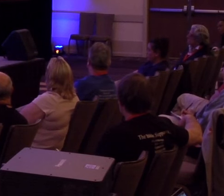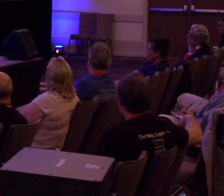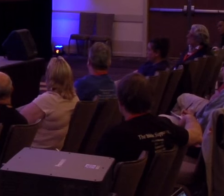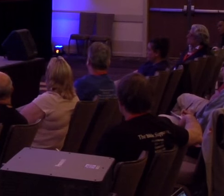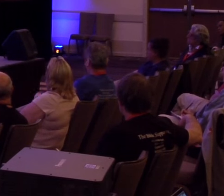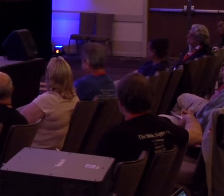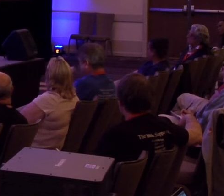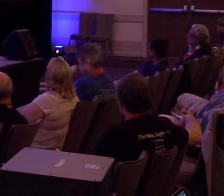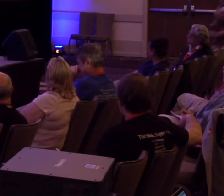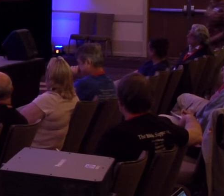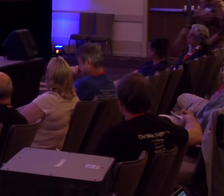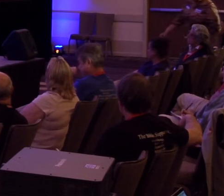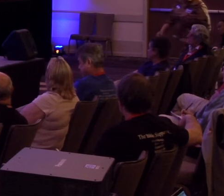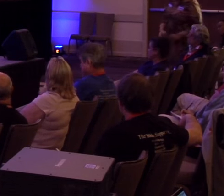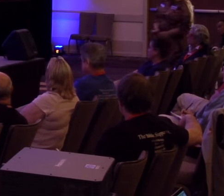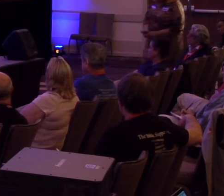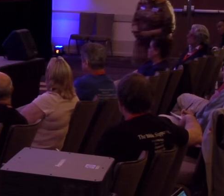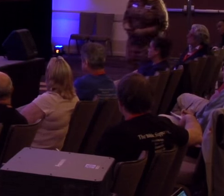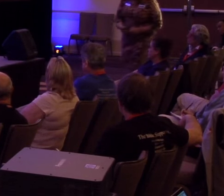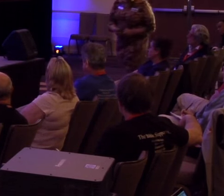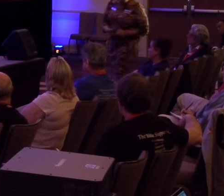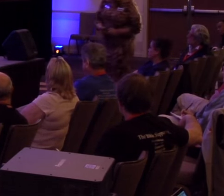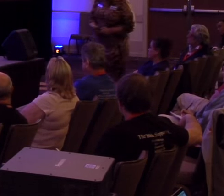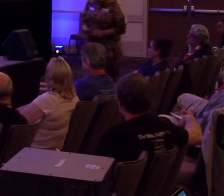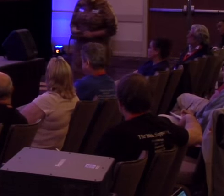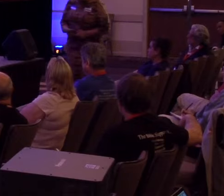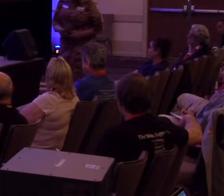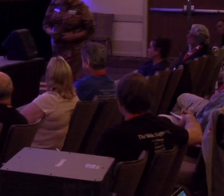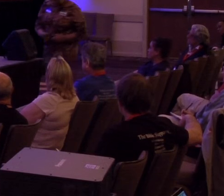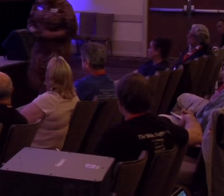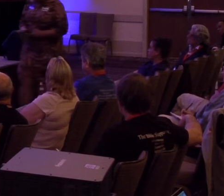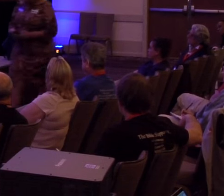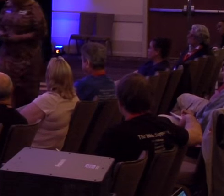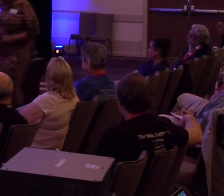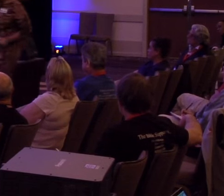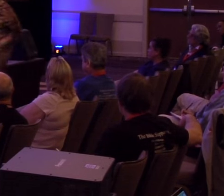The way to have them join is, I think if you